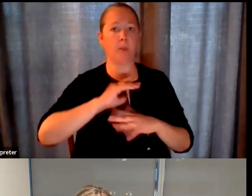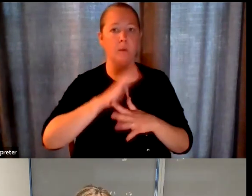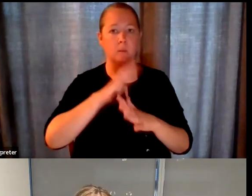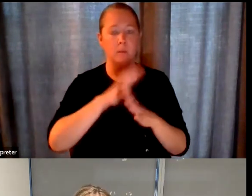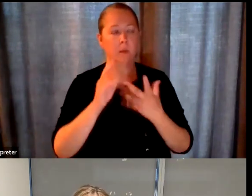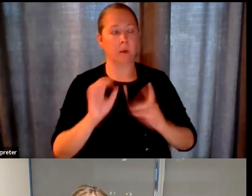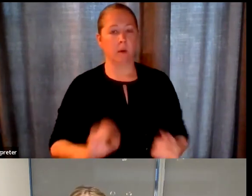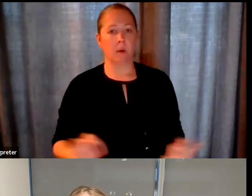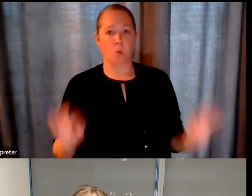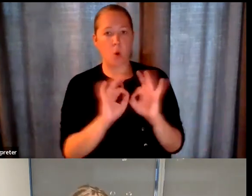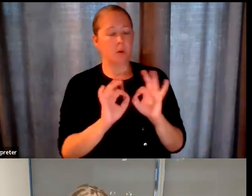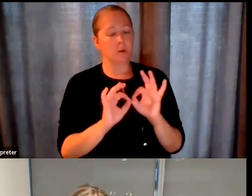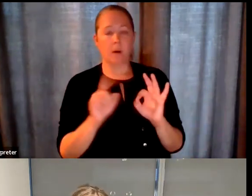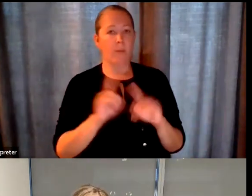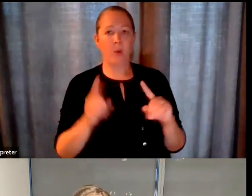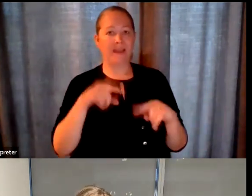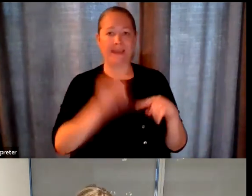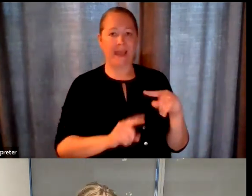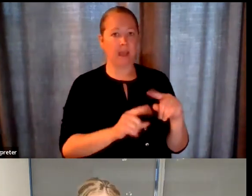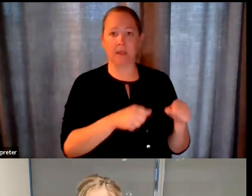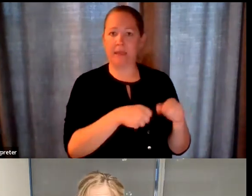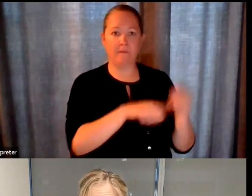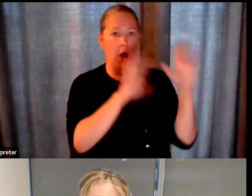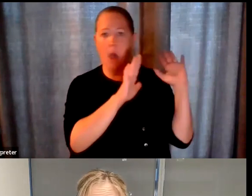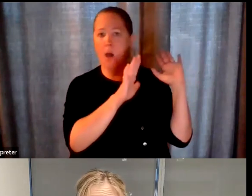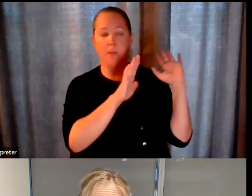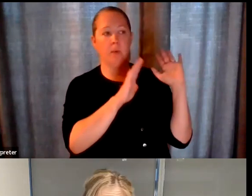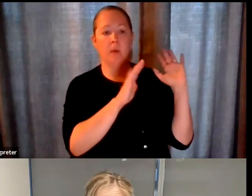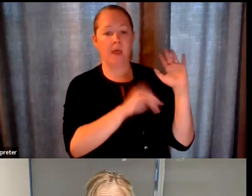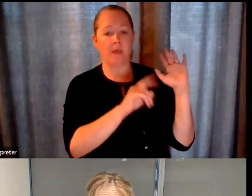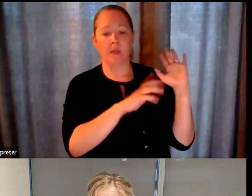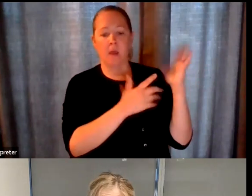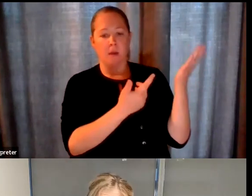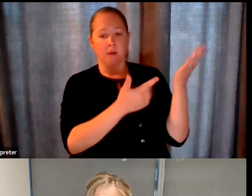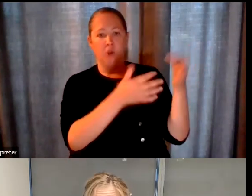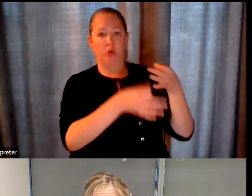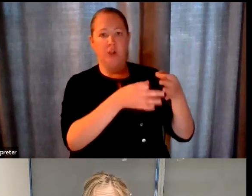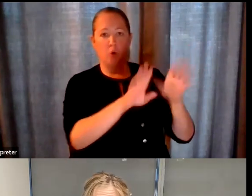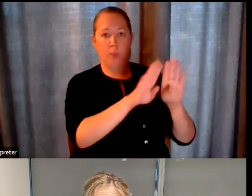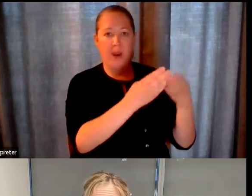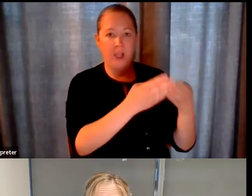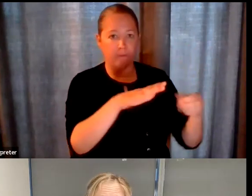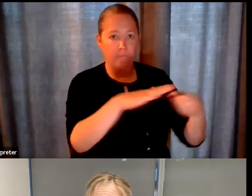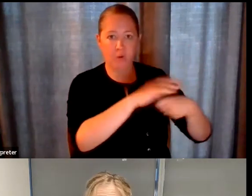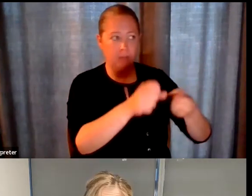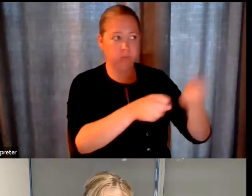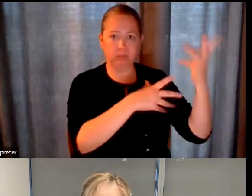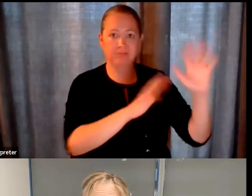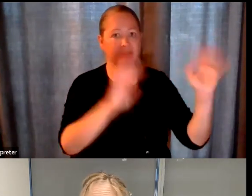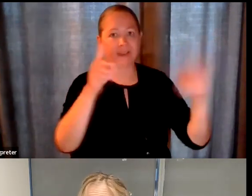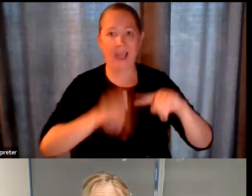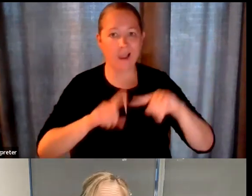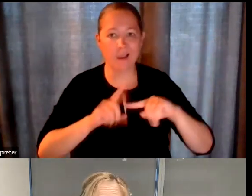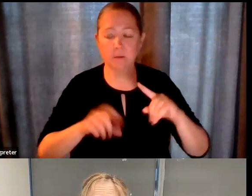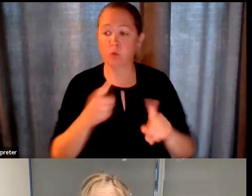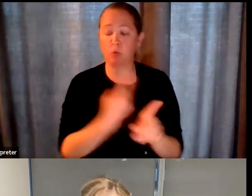of our system, right? The judicial branch entirely. For example, right now, religious extremists are going to be emboldened